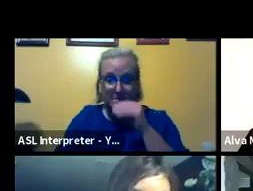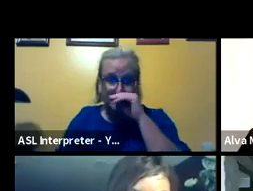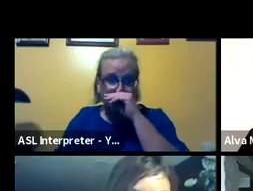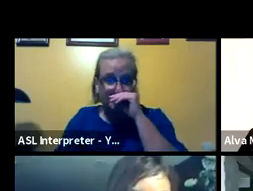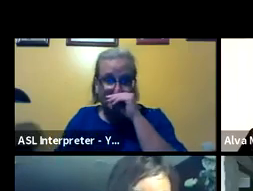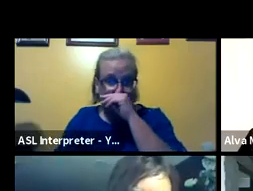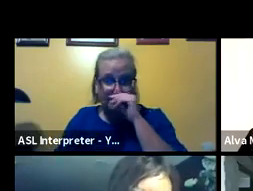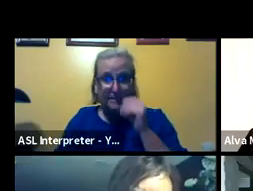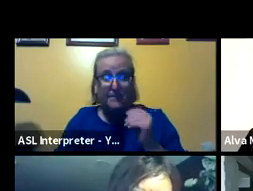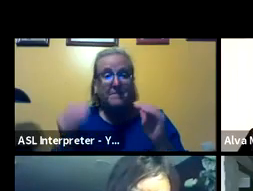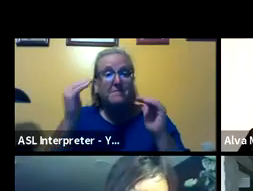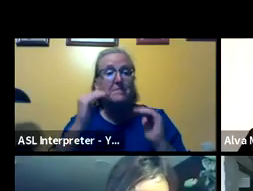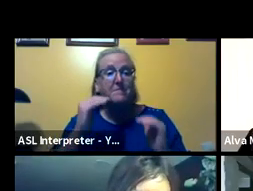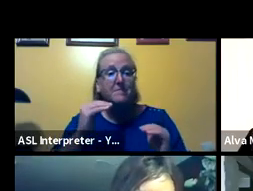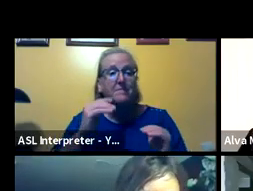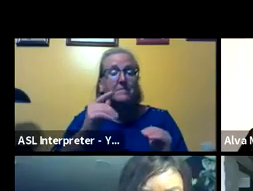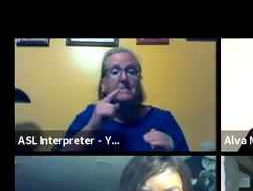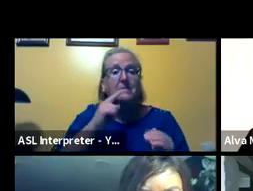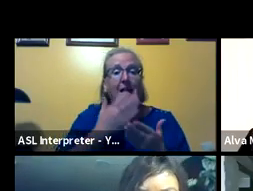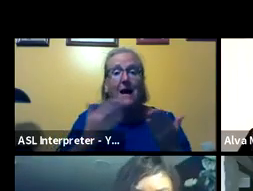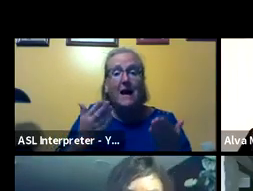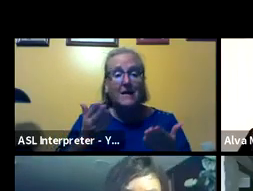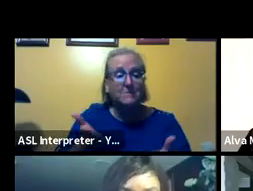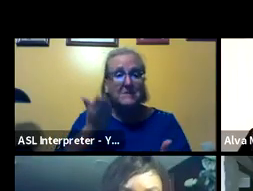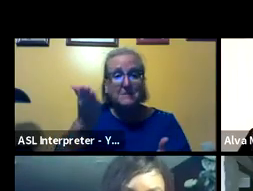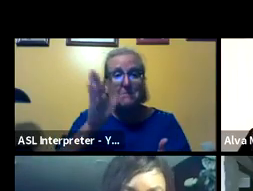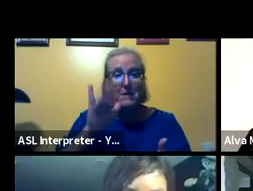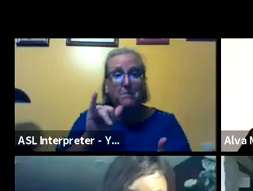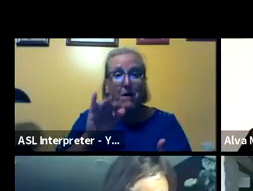Next up, I have items submitted by the board. Are there any?